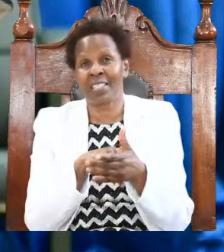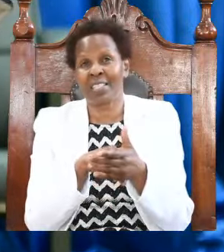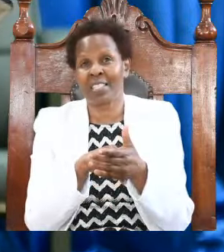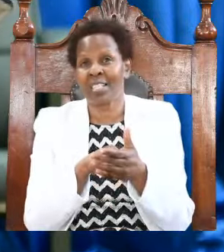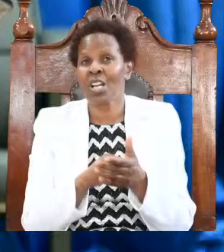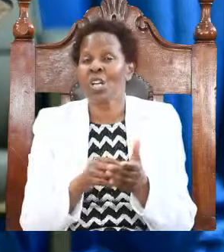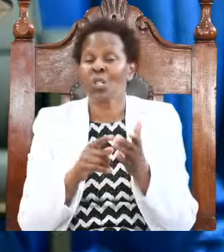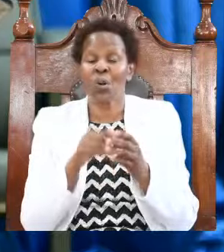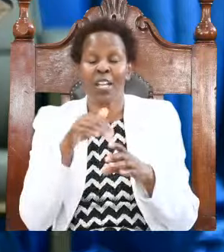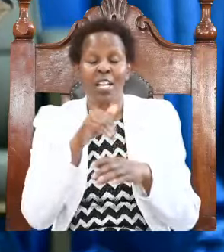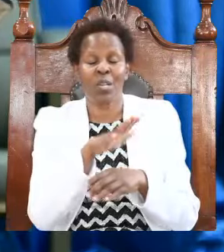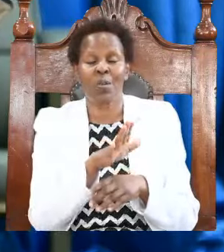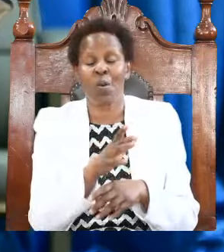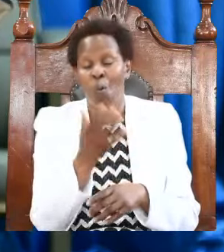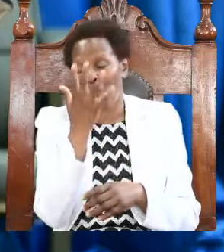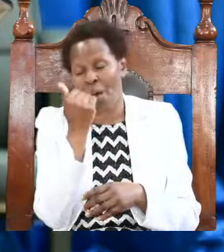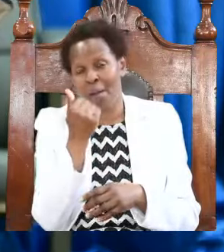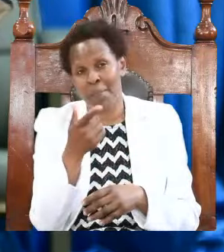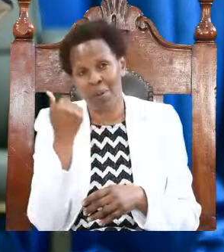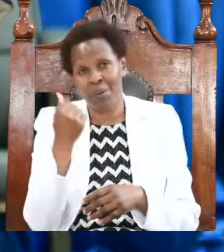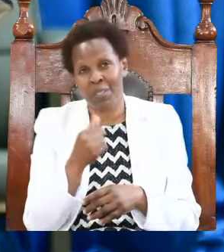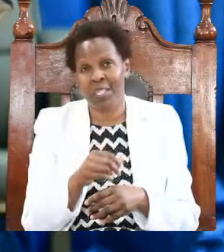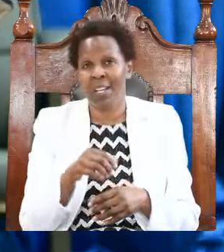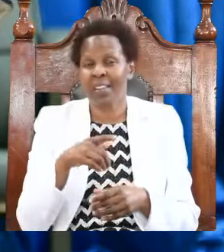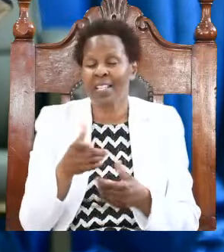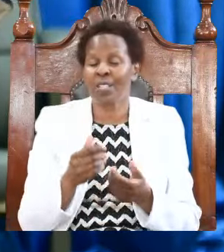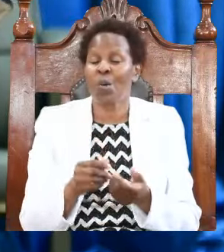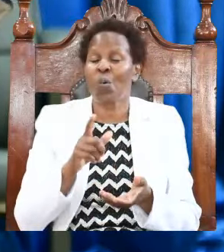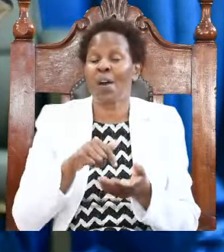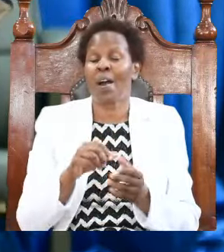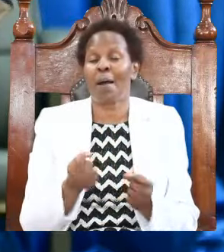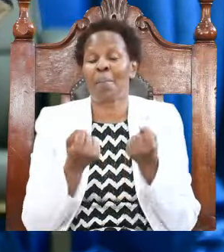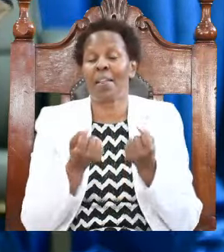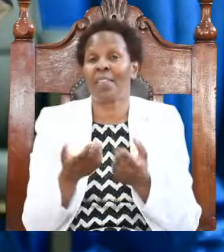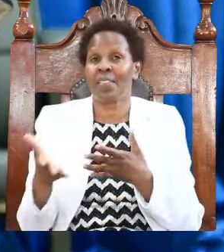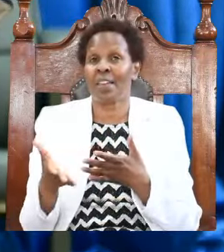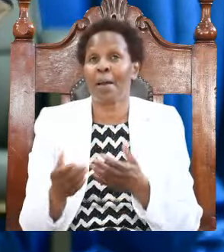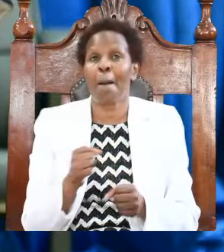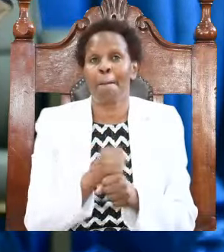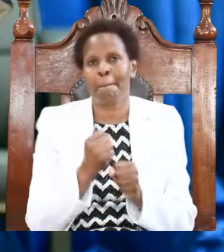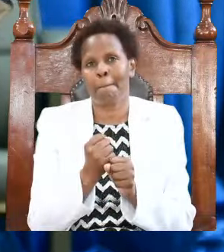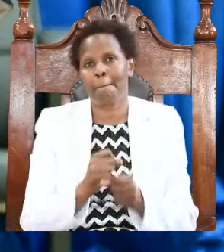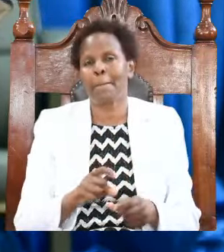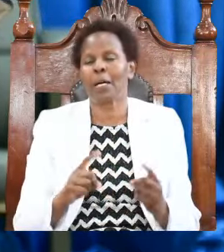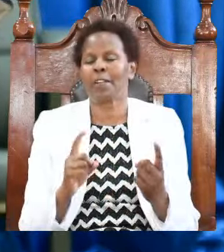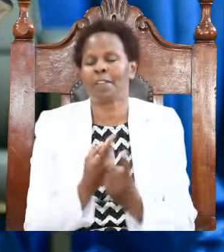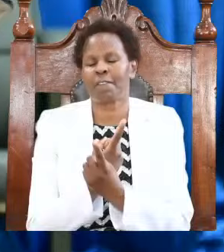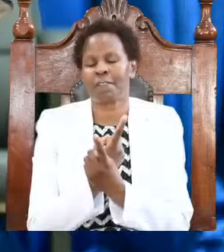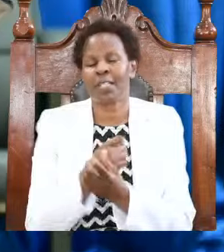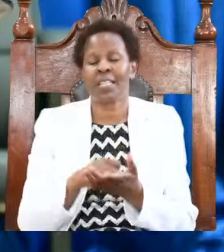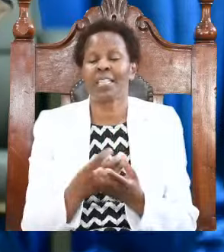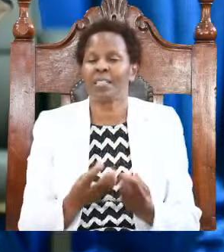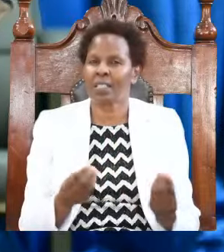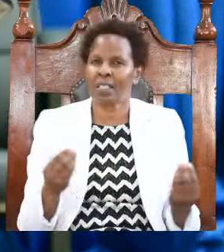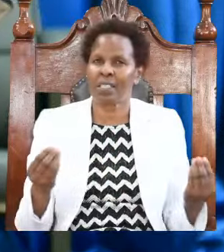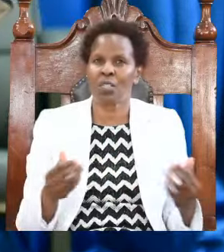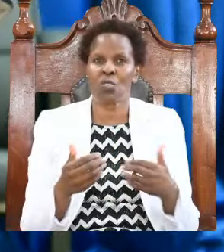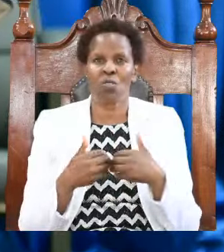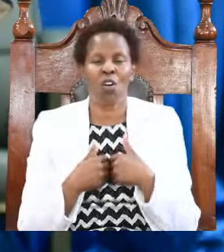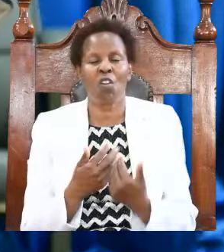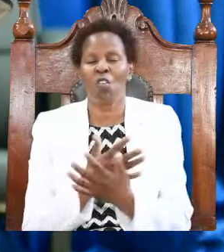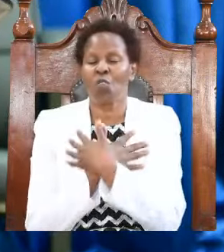on you. Why? Because those interactions that happen there, they make a difference. It's so easy to keep company of